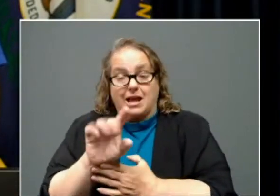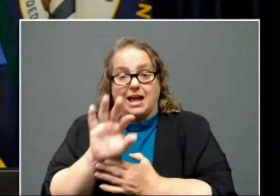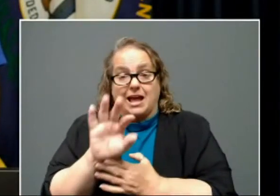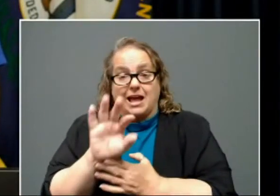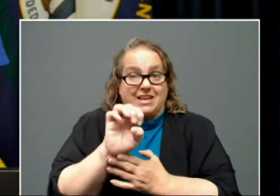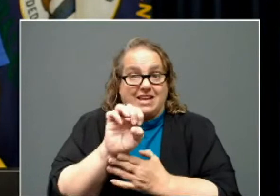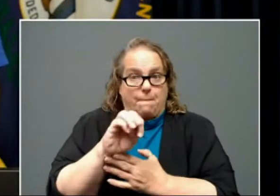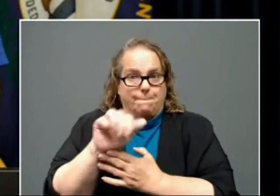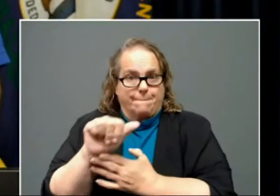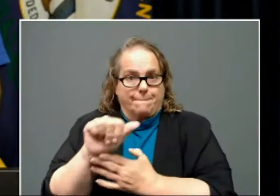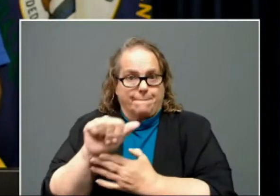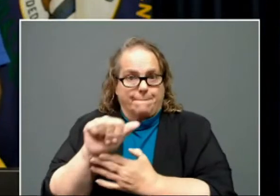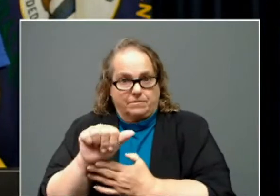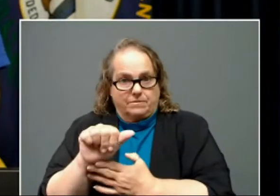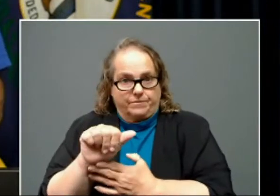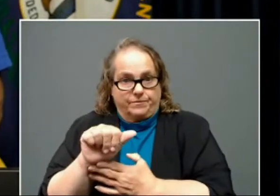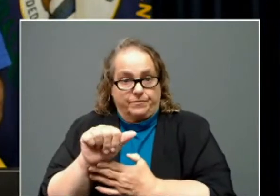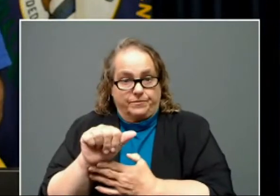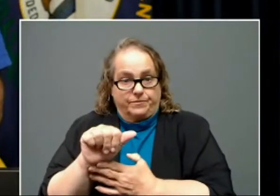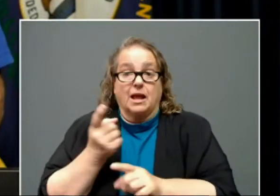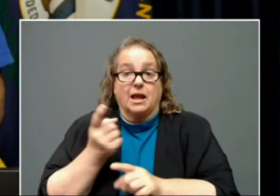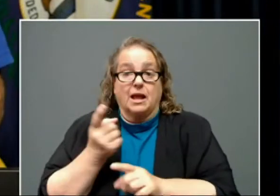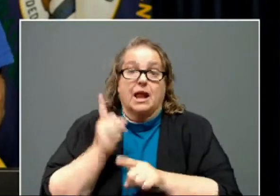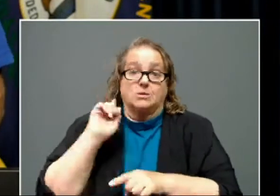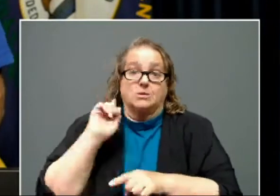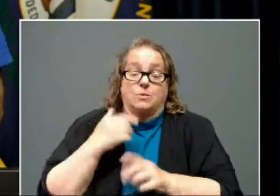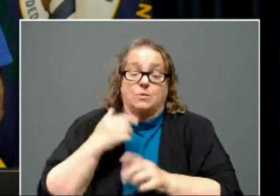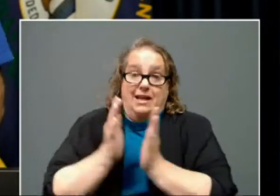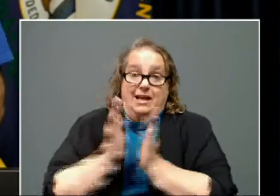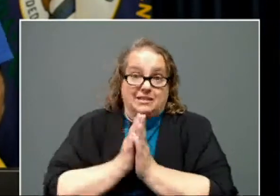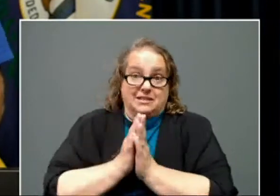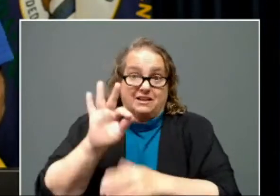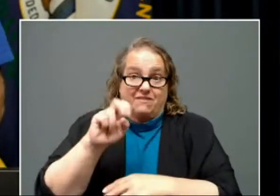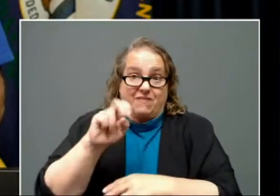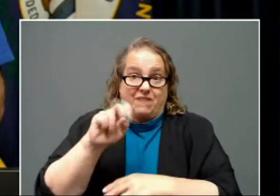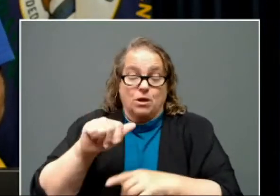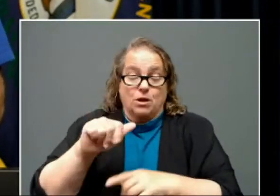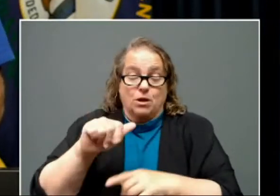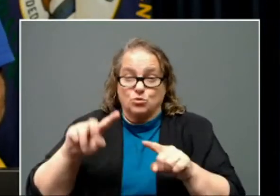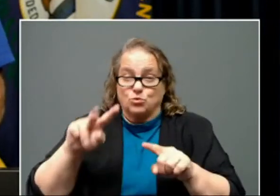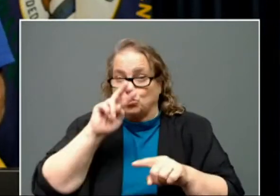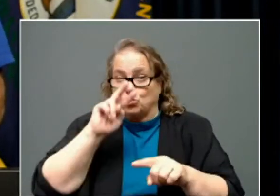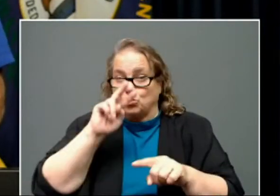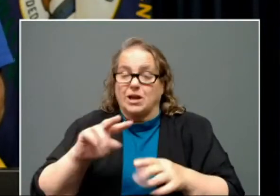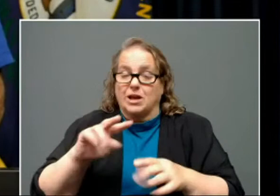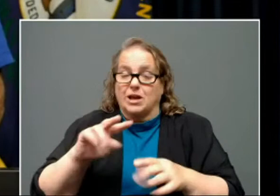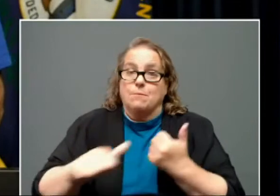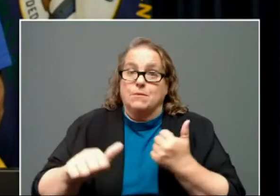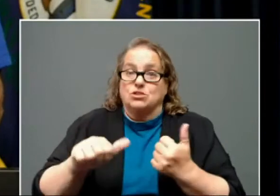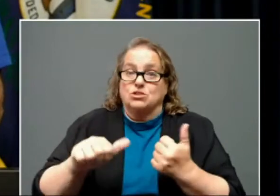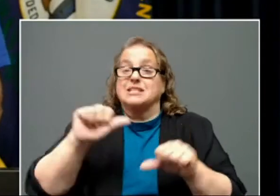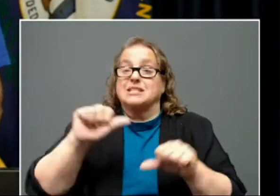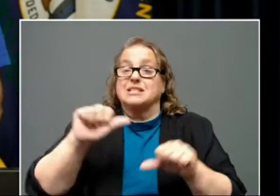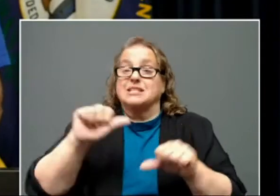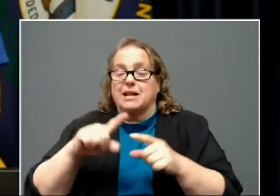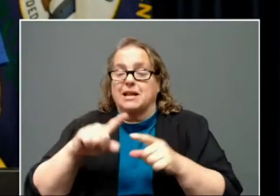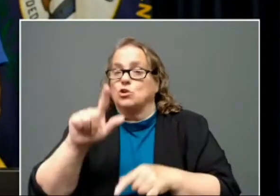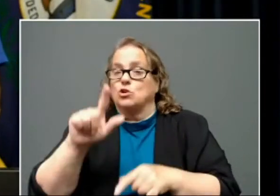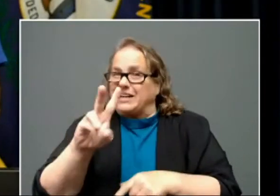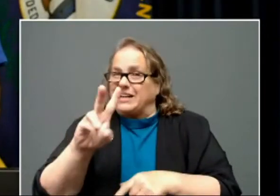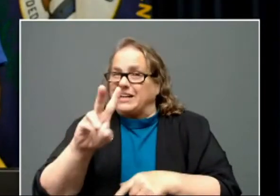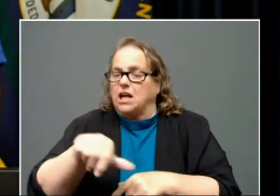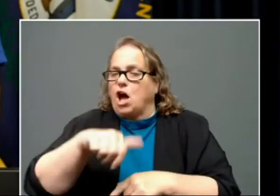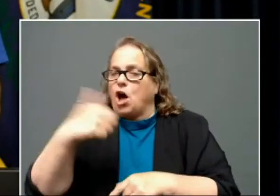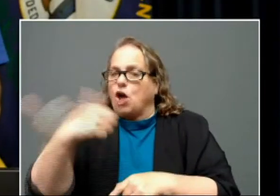800-621-FEMA. Last week, we asked FEMA to conduct damage assessments in 26 additional counties that also reported